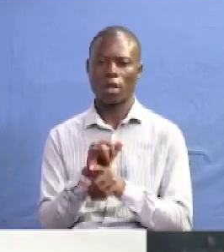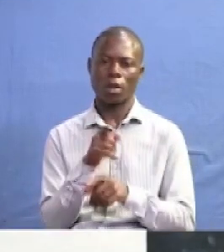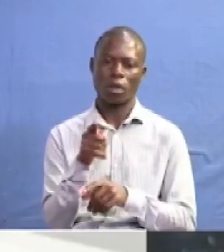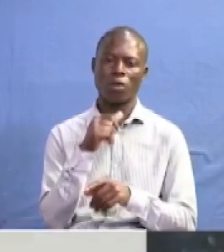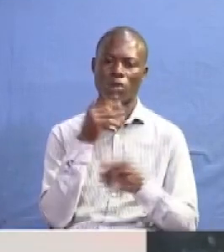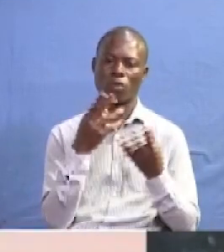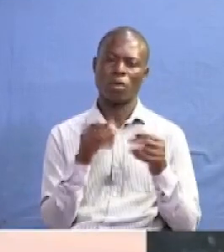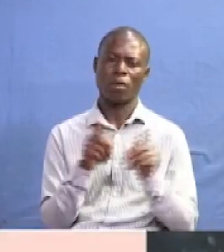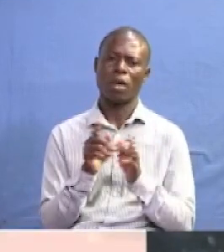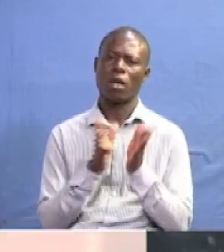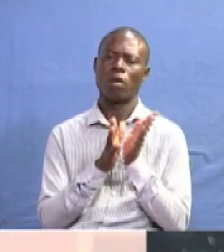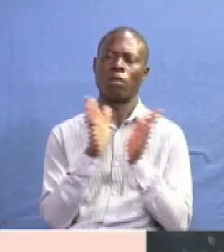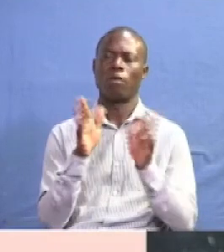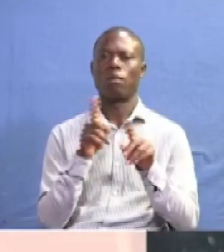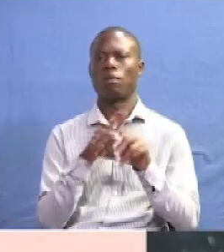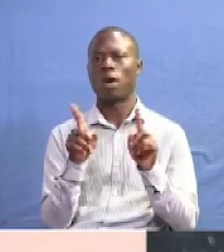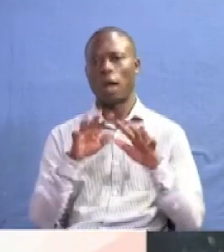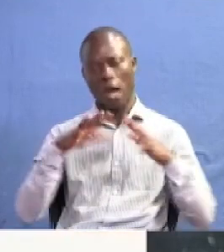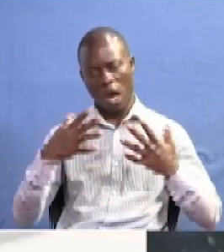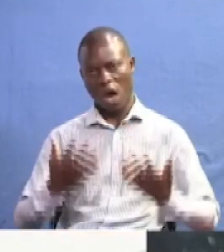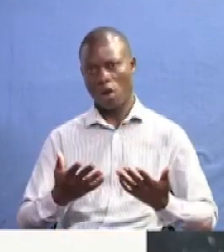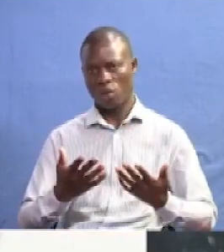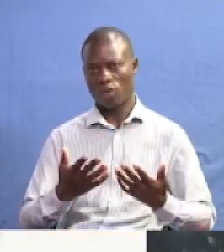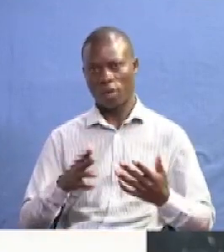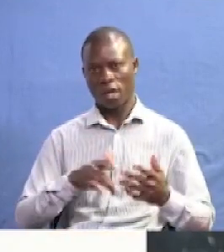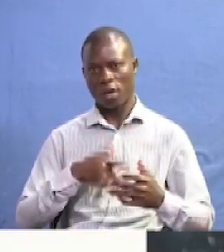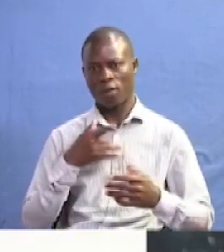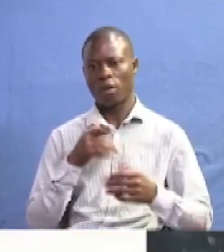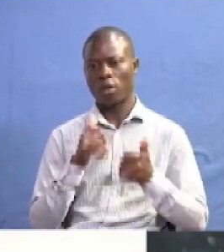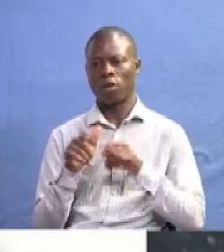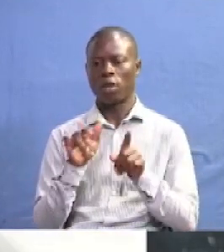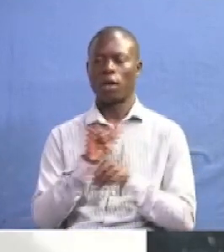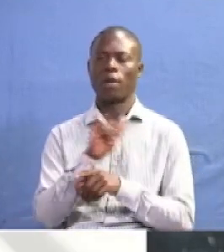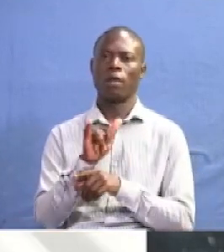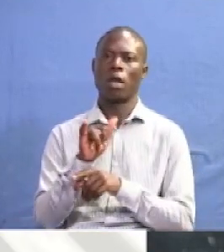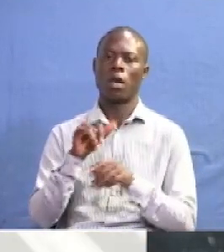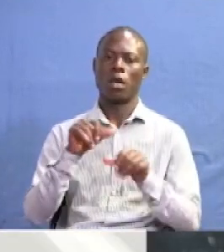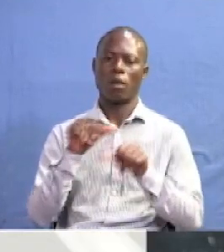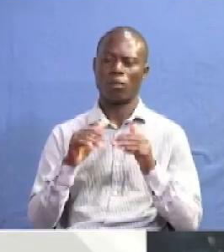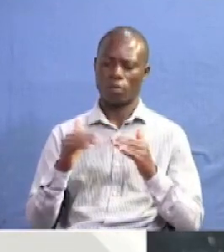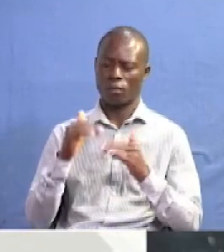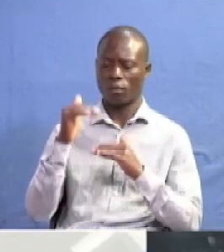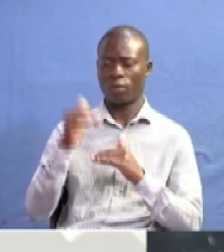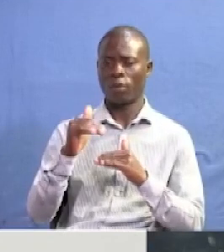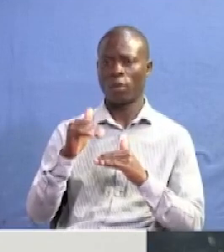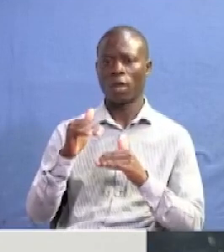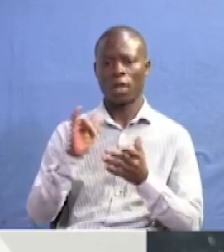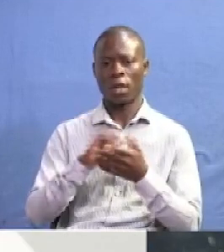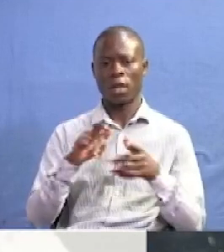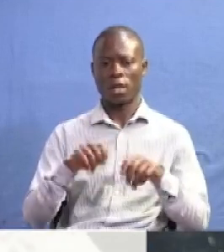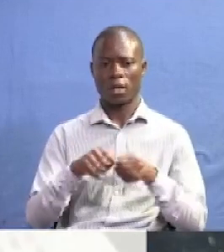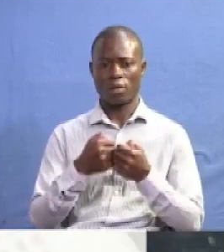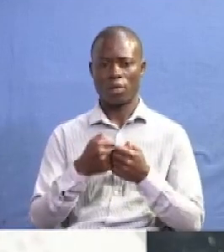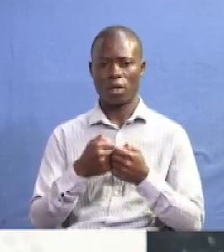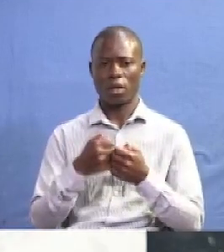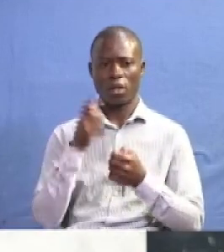significantly compromised. However, there will be a few of them in which, if the endometriosis is so extensive that it's damaged their